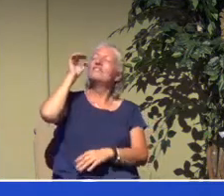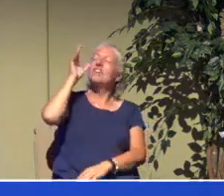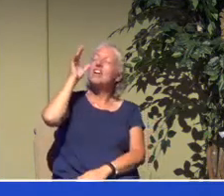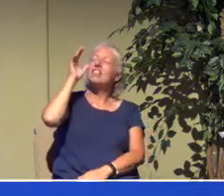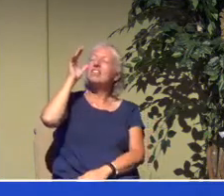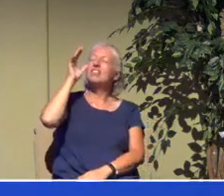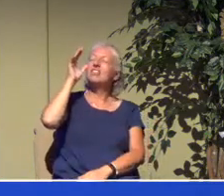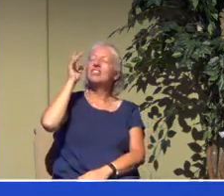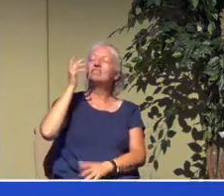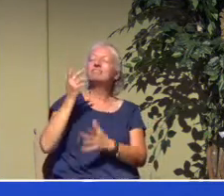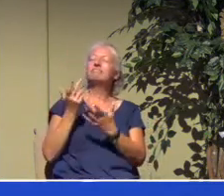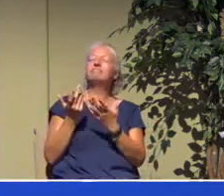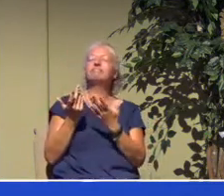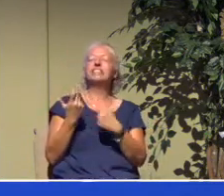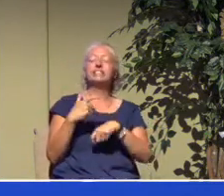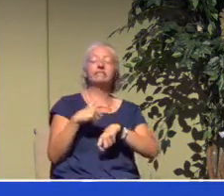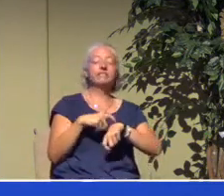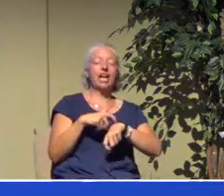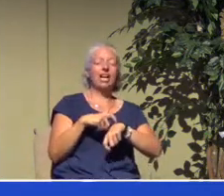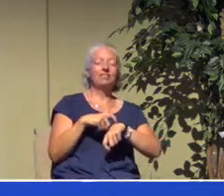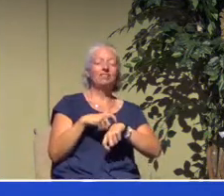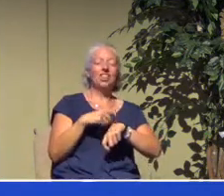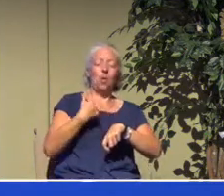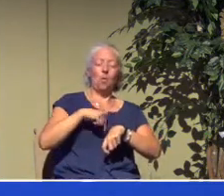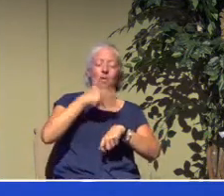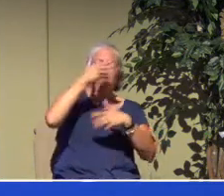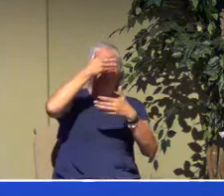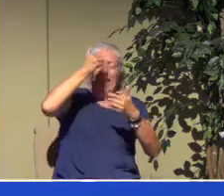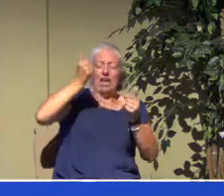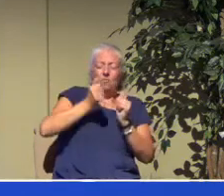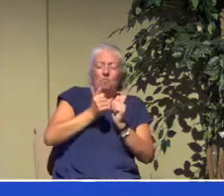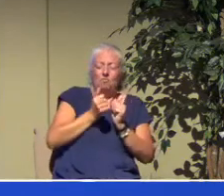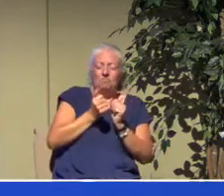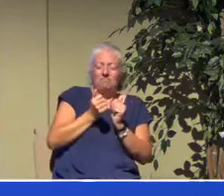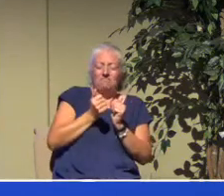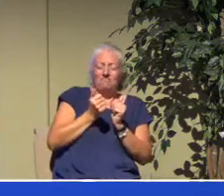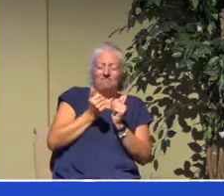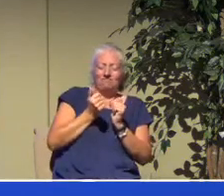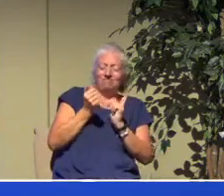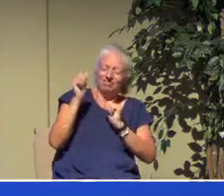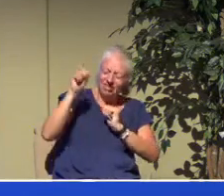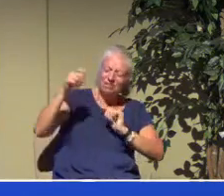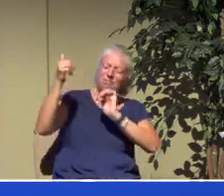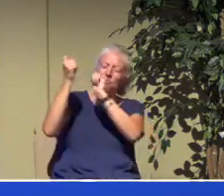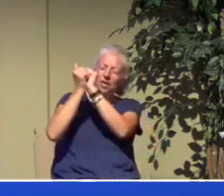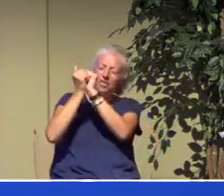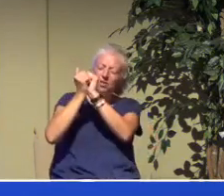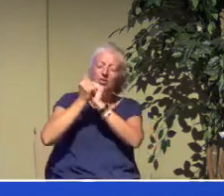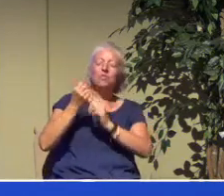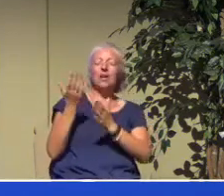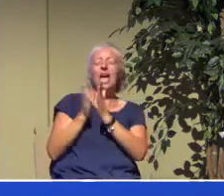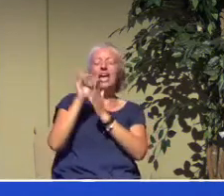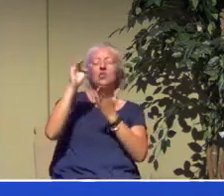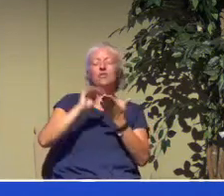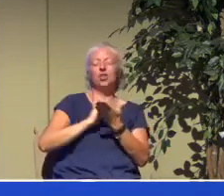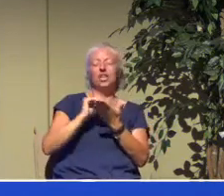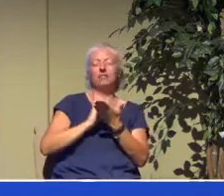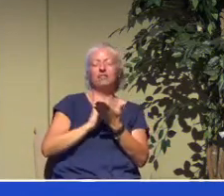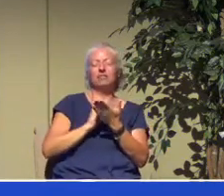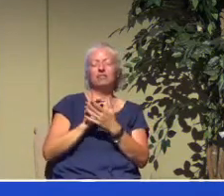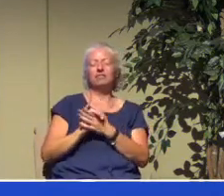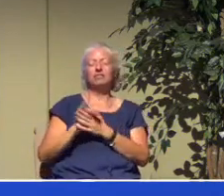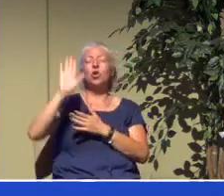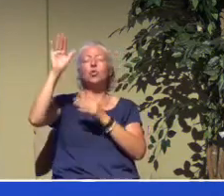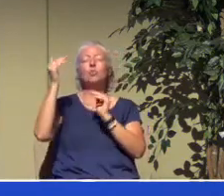for those times, Lord, we just ask your forgiveness. And we just ask that your presence will be with us mightily. We ask that